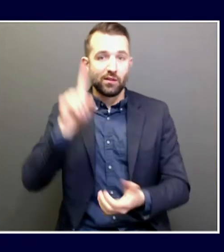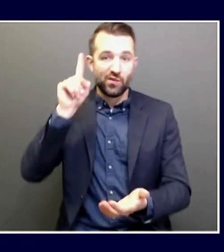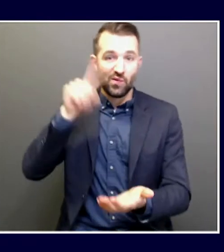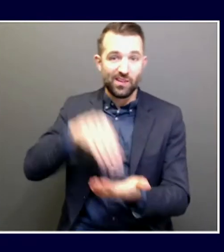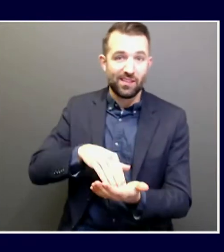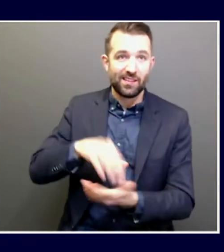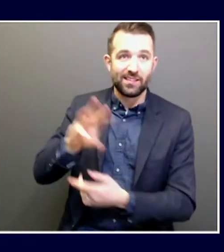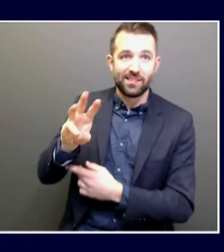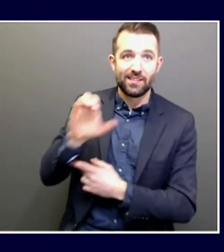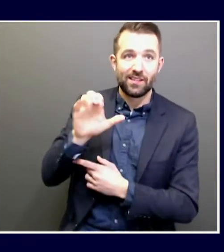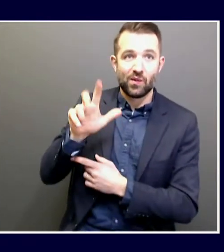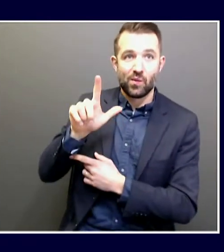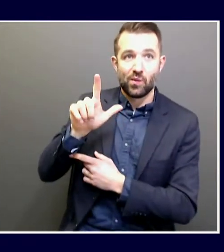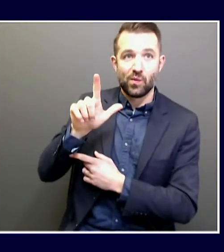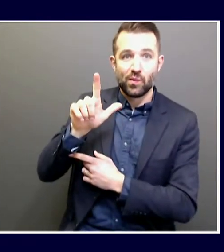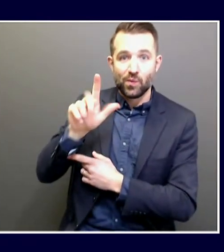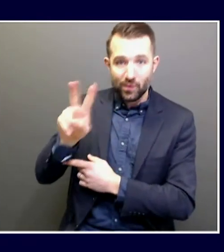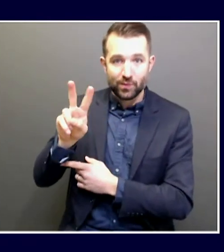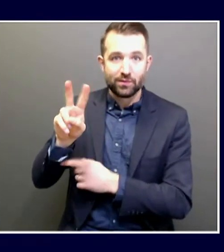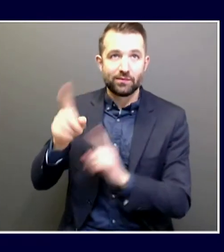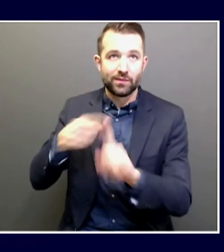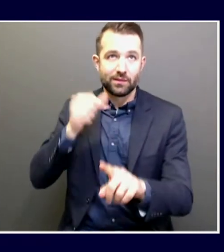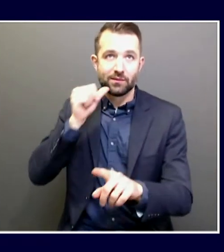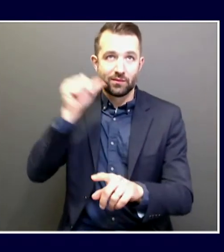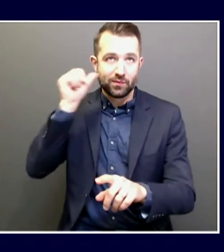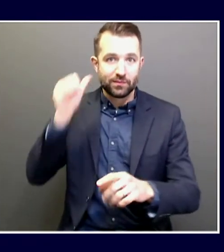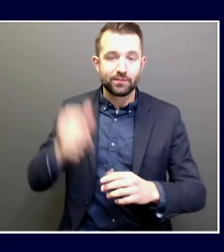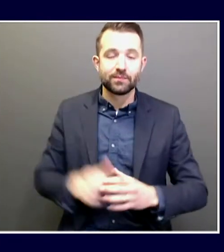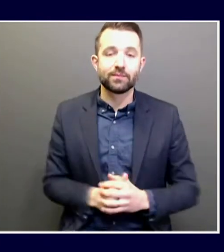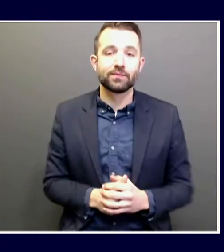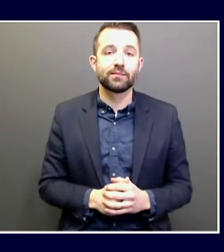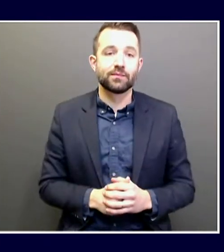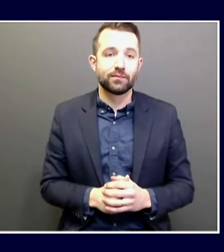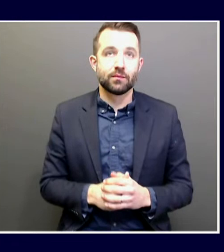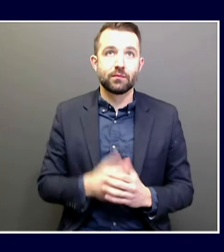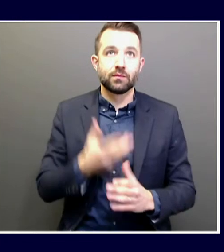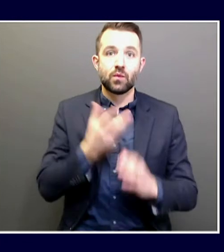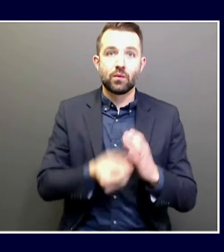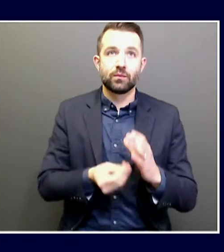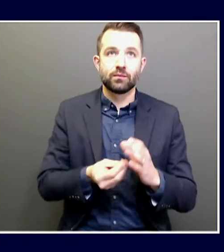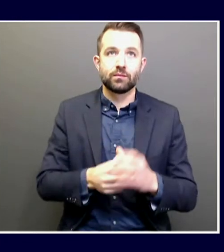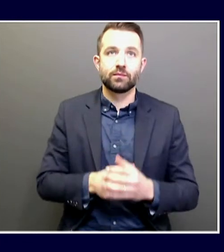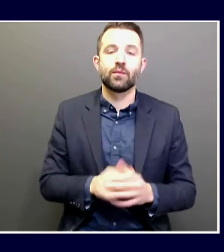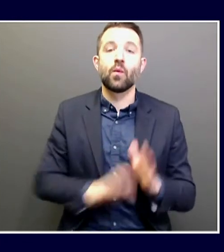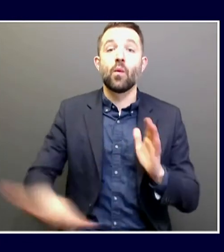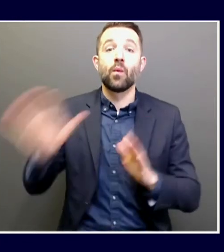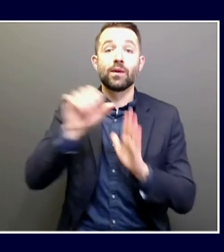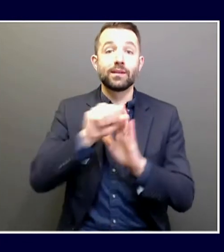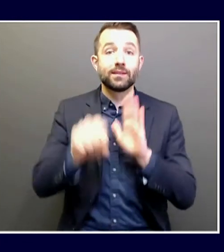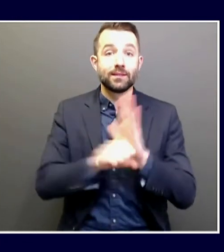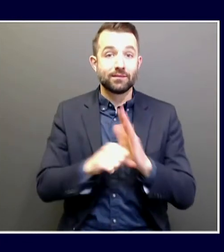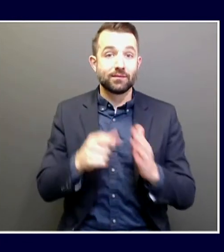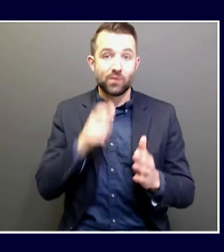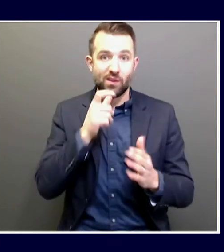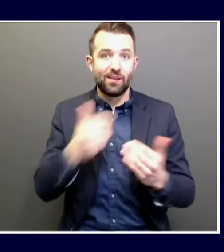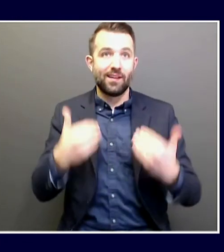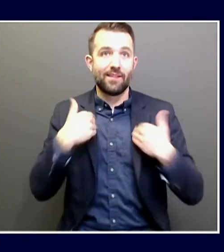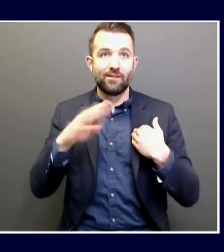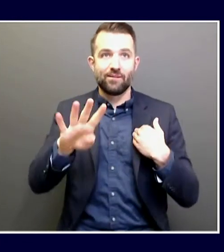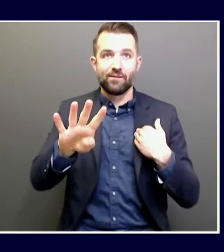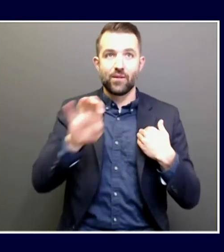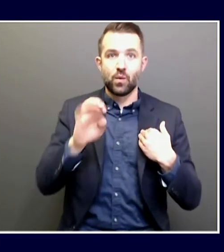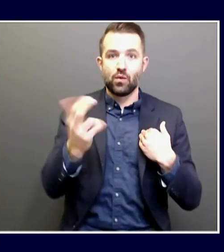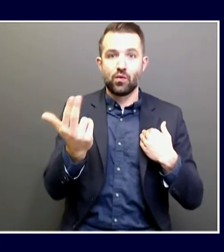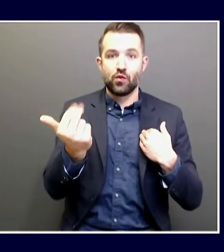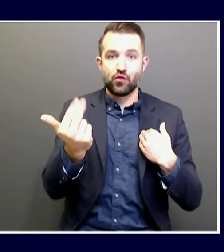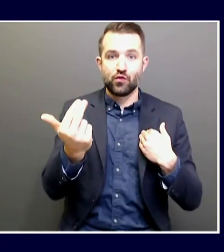1,623 deaths. Right now, across the state, there are 413 people who